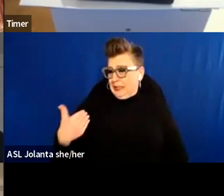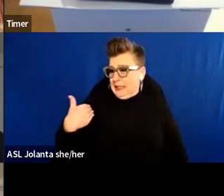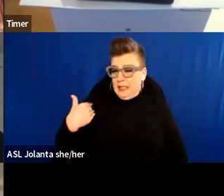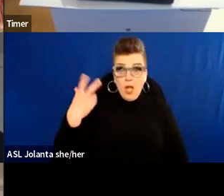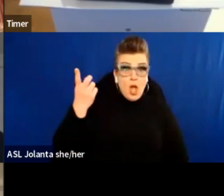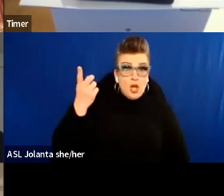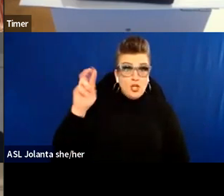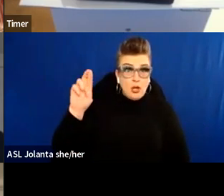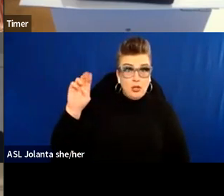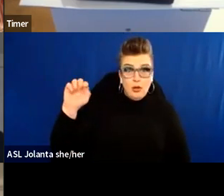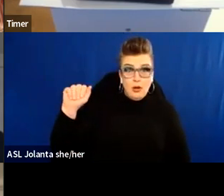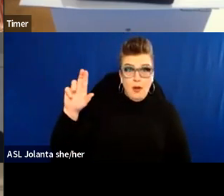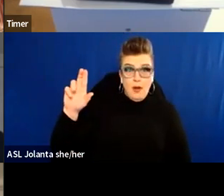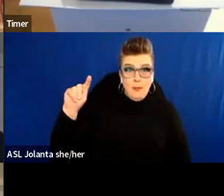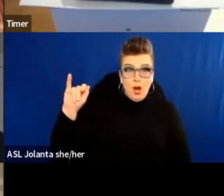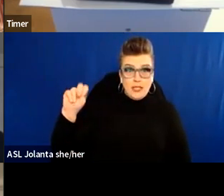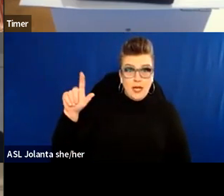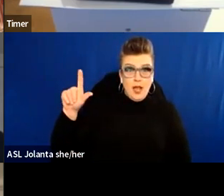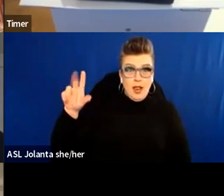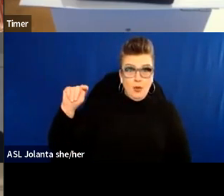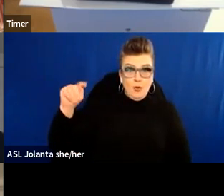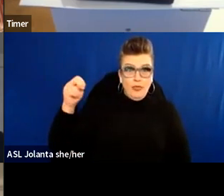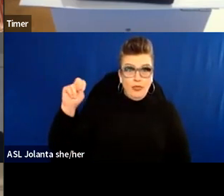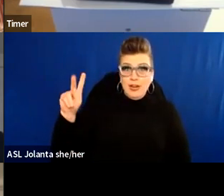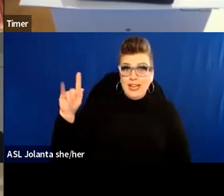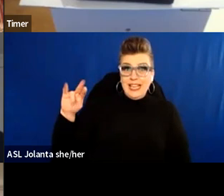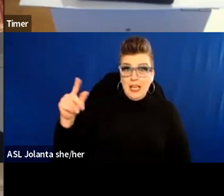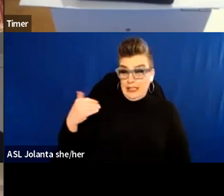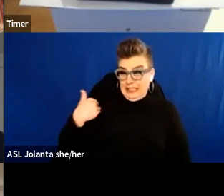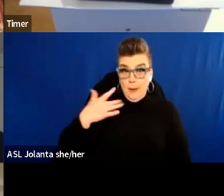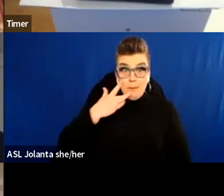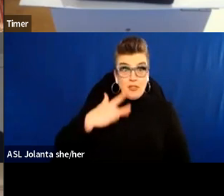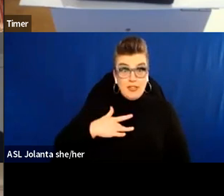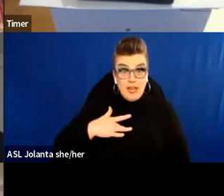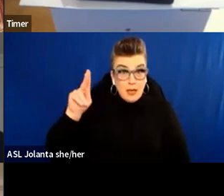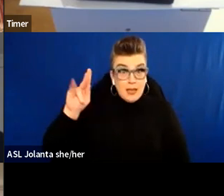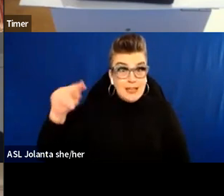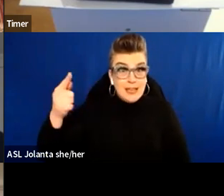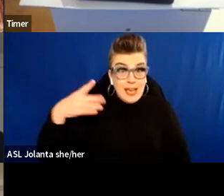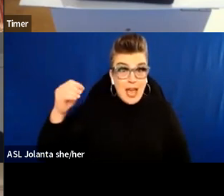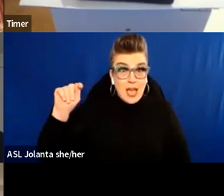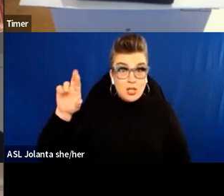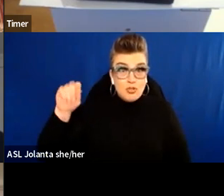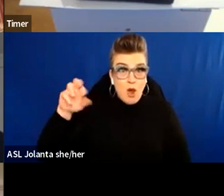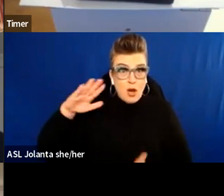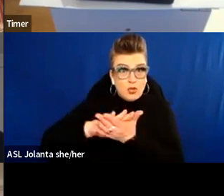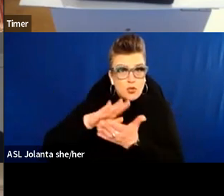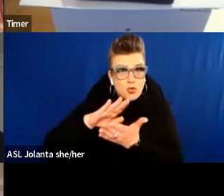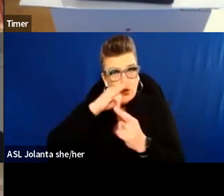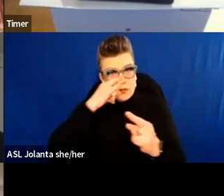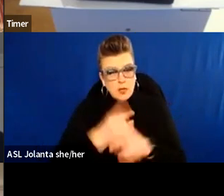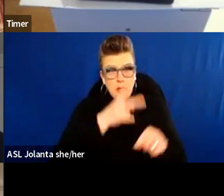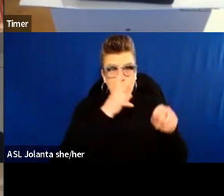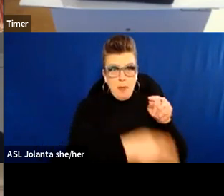birthday the king of charter schools will suffer grade cuts decisions made then announced does not constitute parental